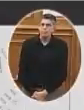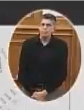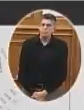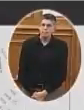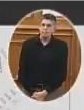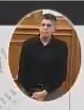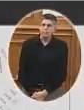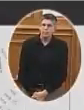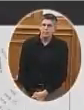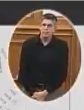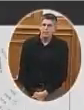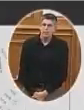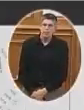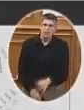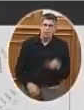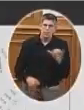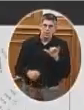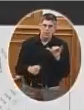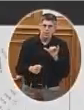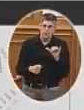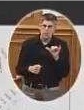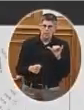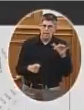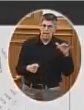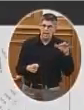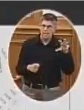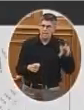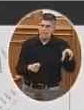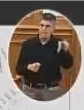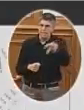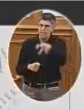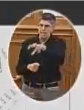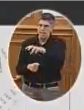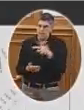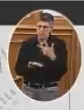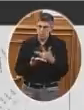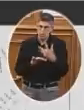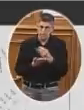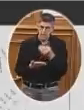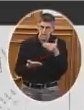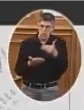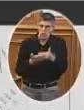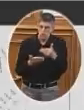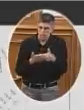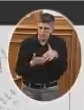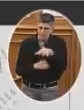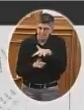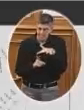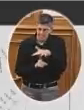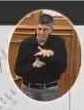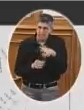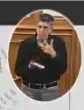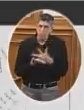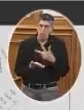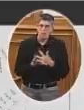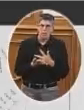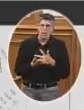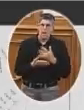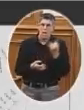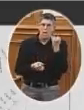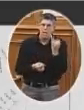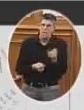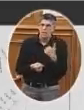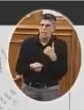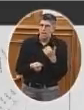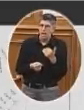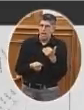We look at satellite parking and we look at close-in parking. The satellite parking image on the screen now shows that the strategy is to have parking lots that are